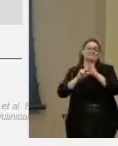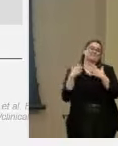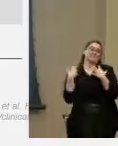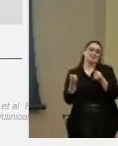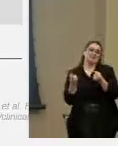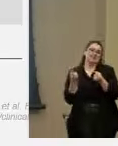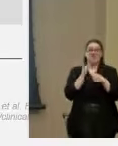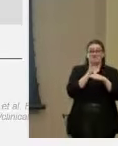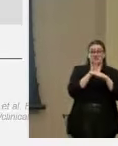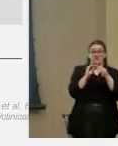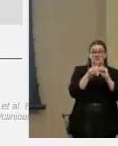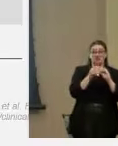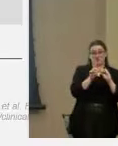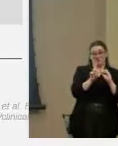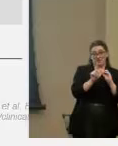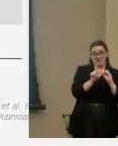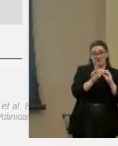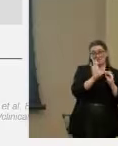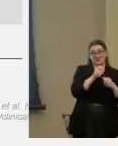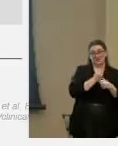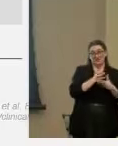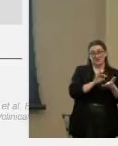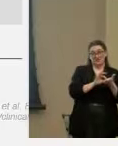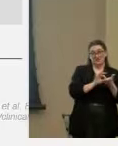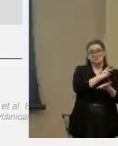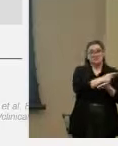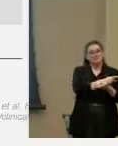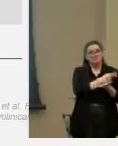23, meaning that they had a pretty high fatigue score.